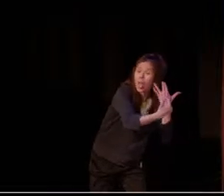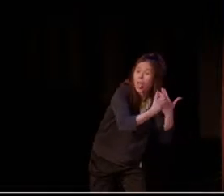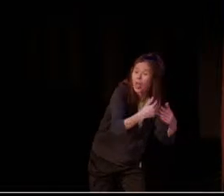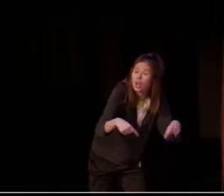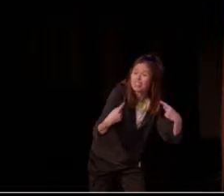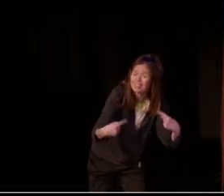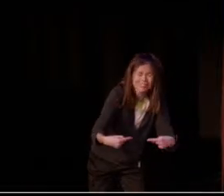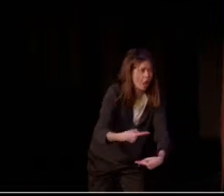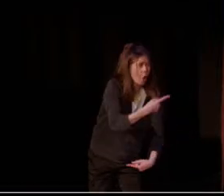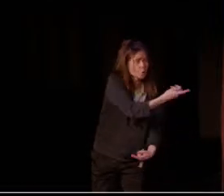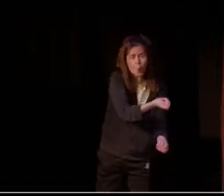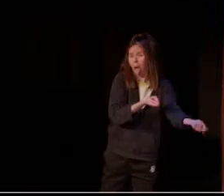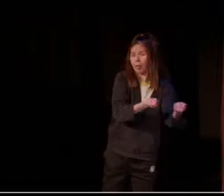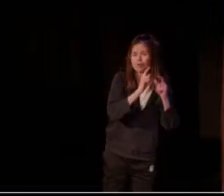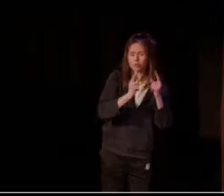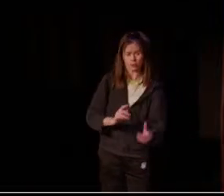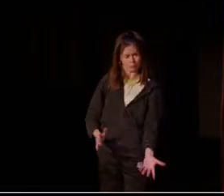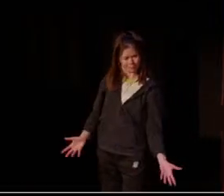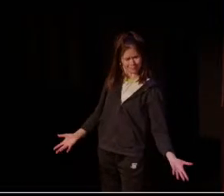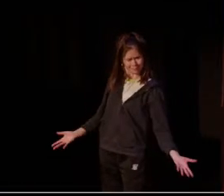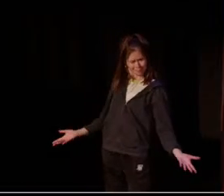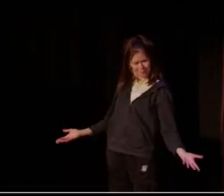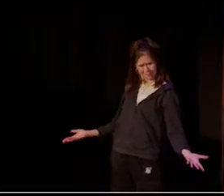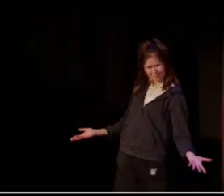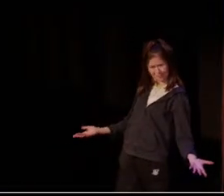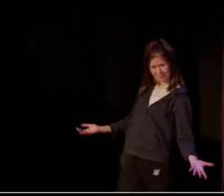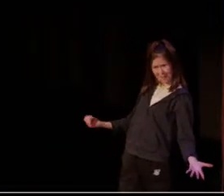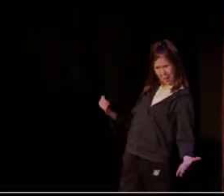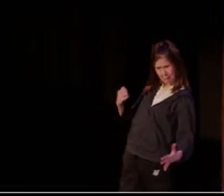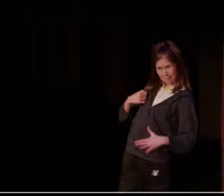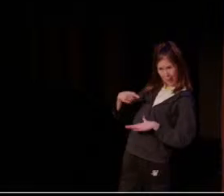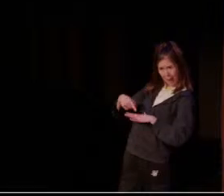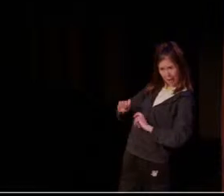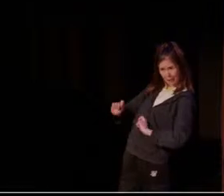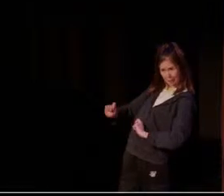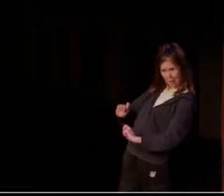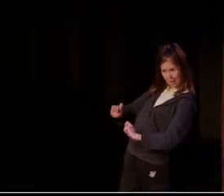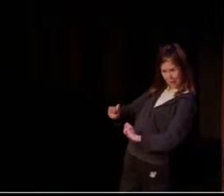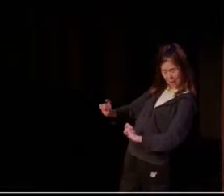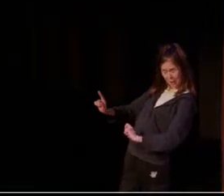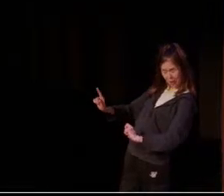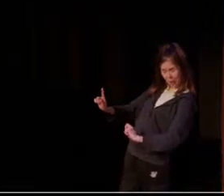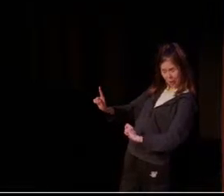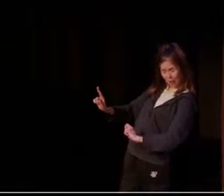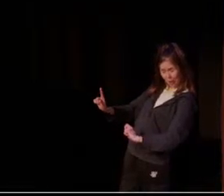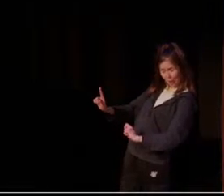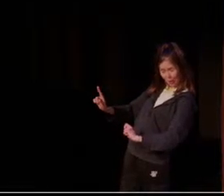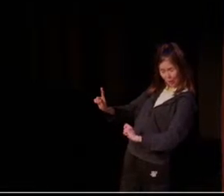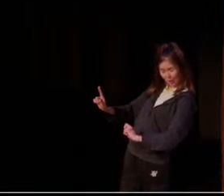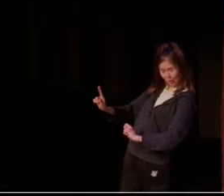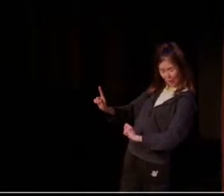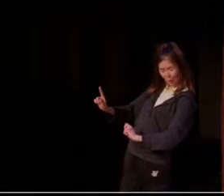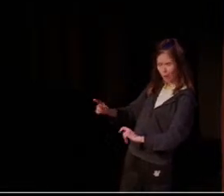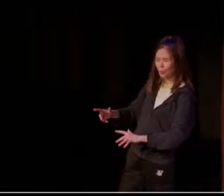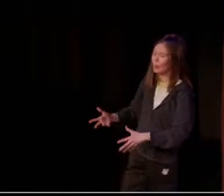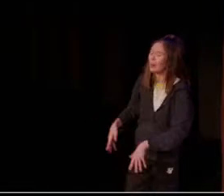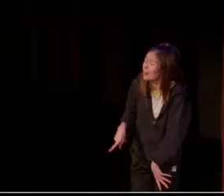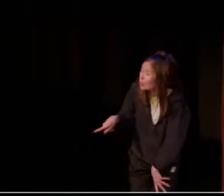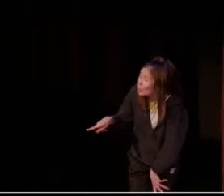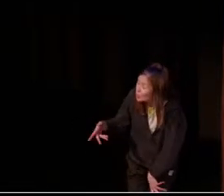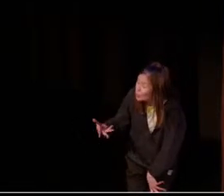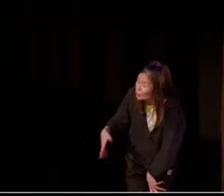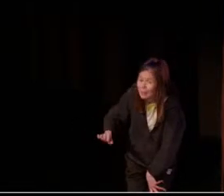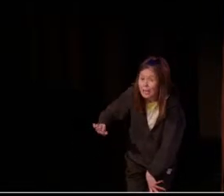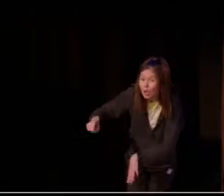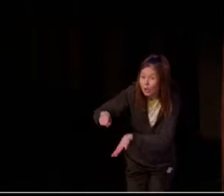cannot rule her. From bad behaviour he can, but in this, unless he takes the same course